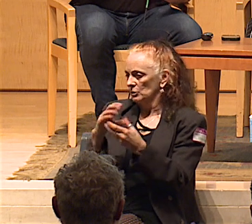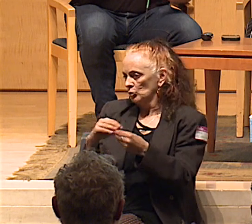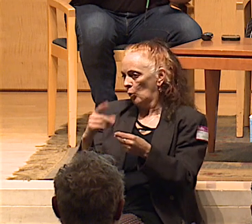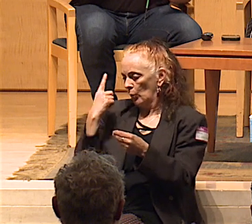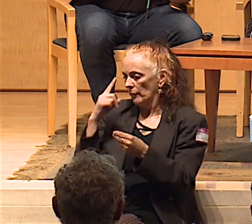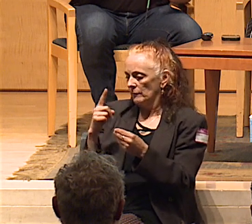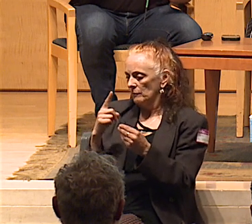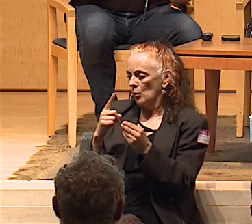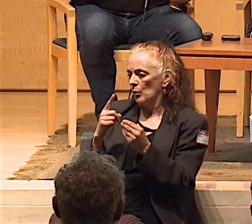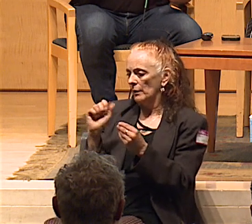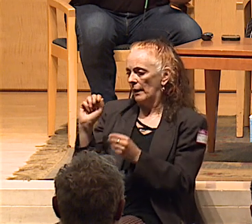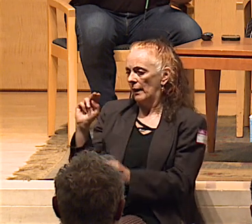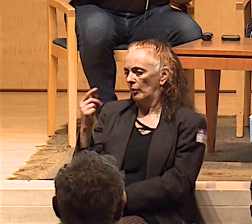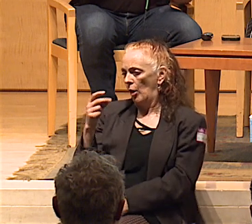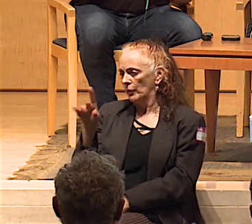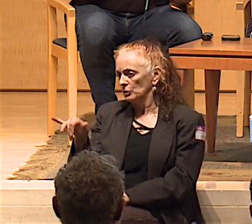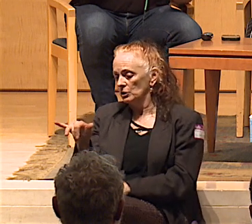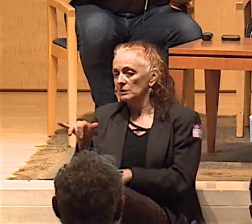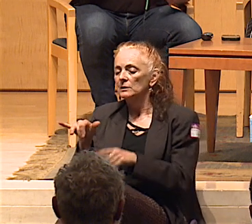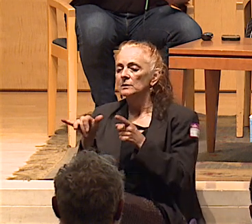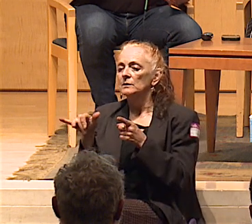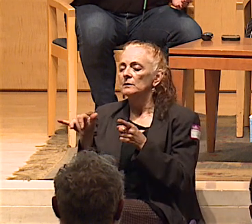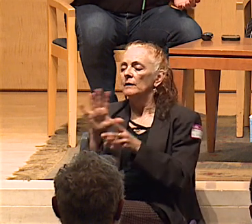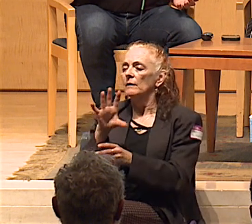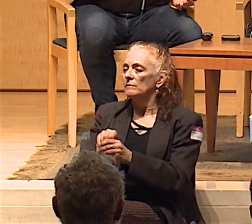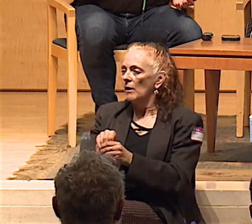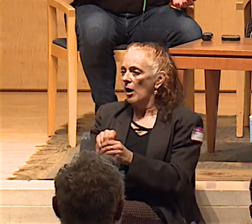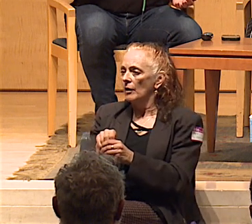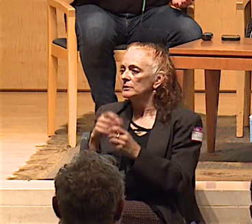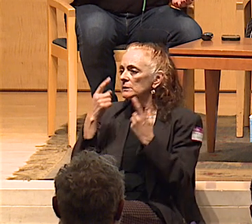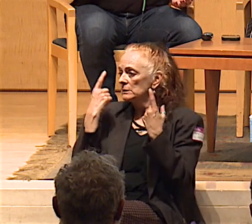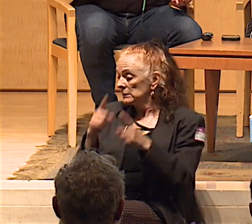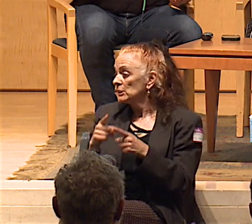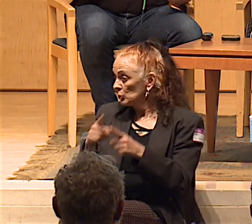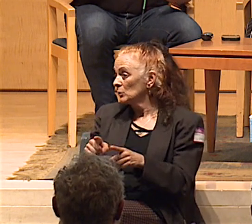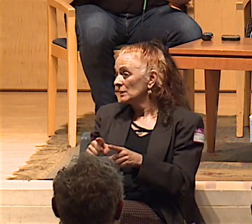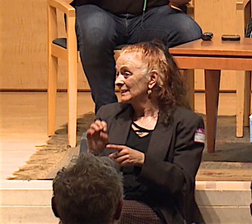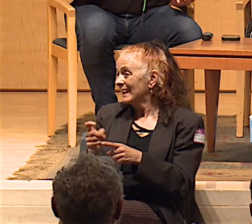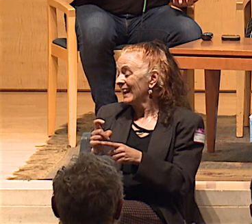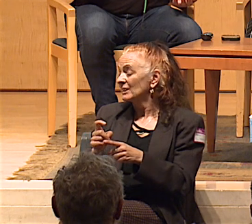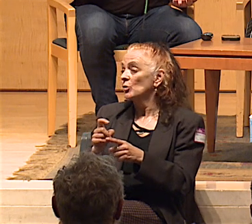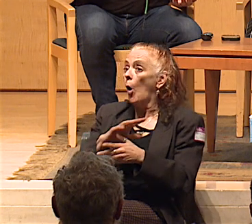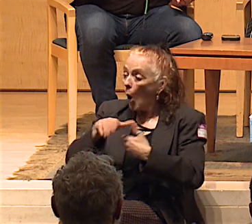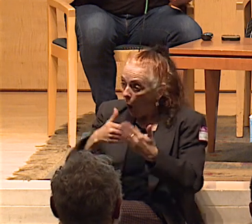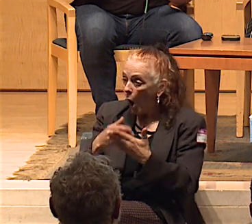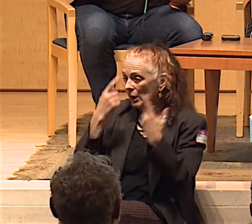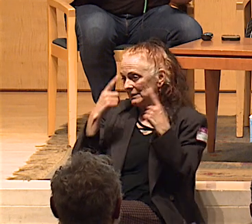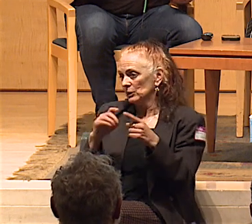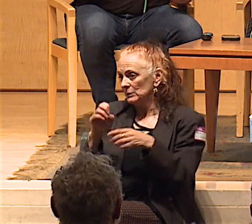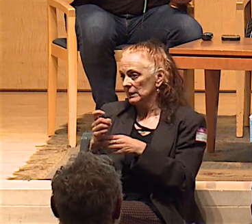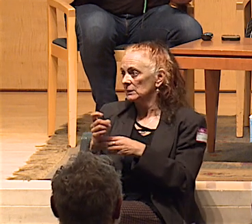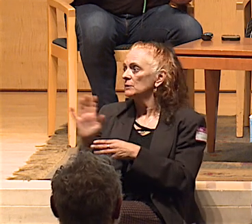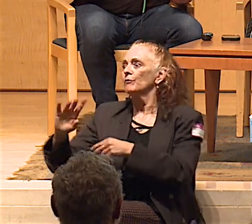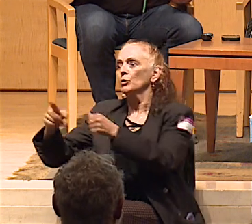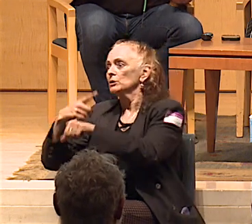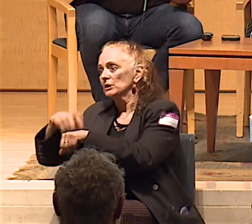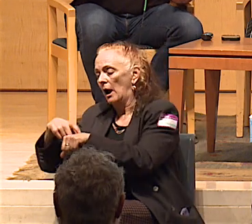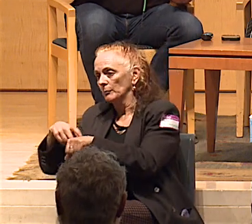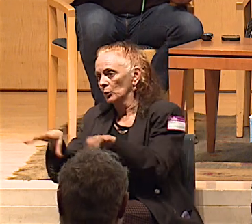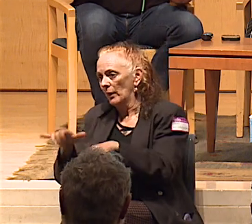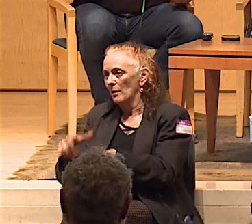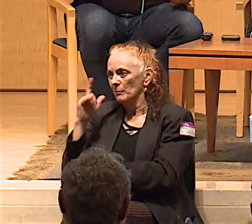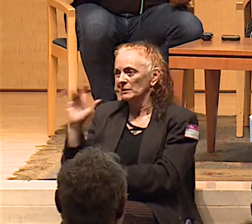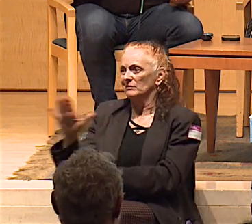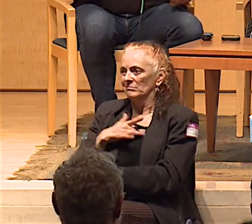and it was it involved entirely consensual sex. And he had never done that before. It became this sort of like, you